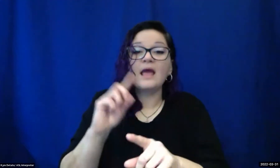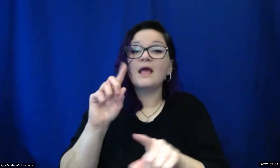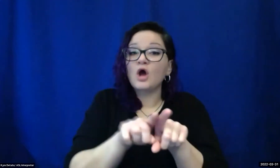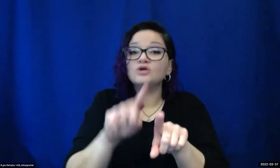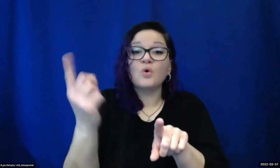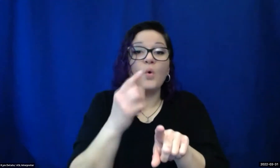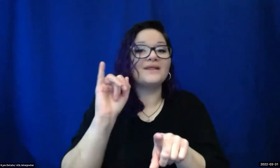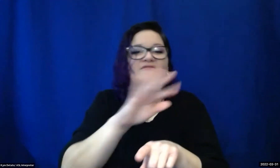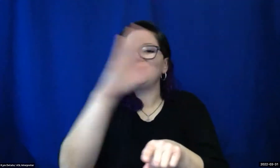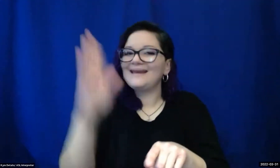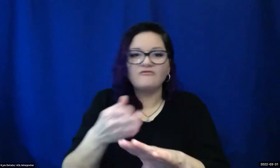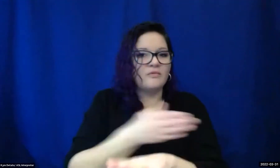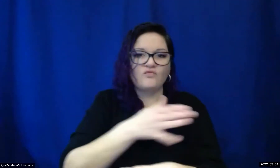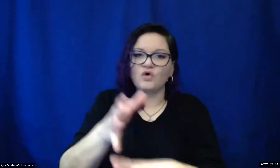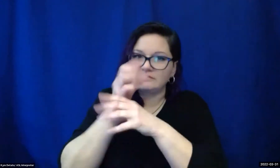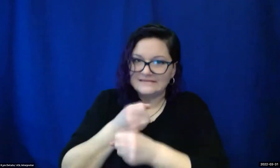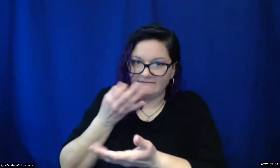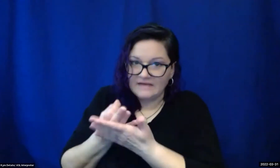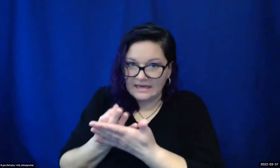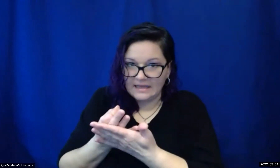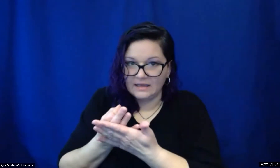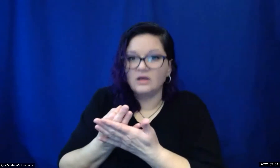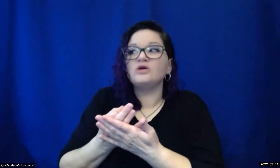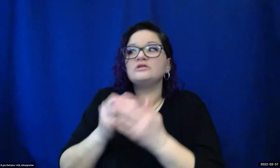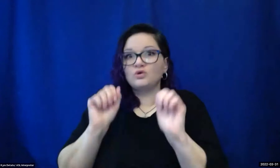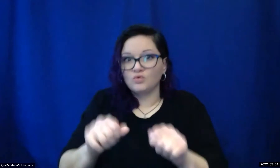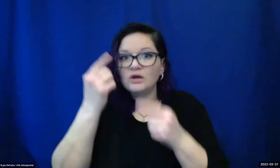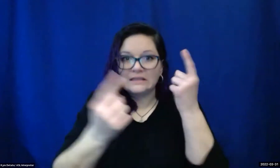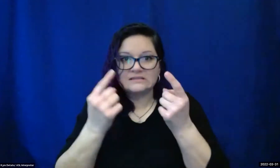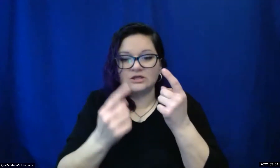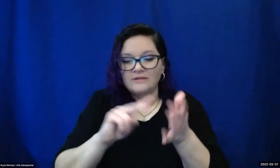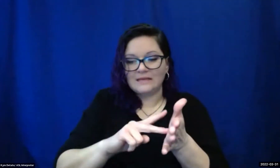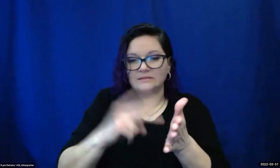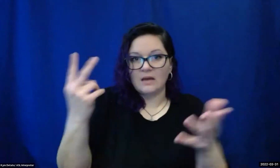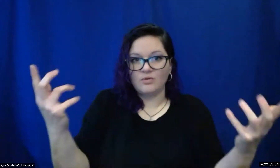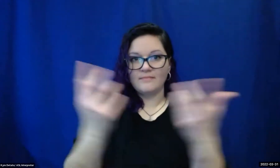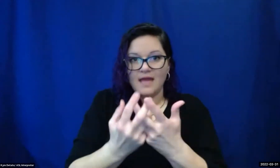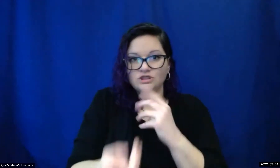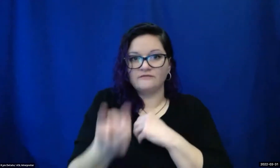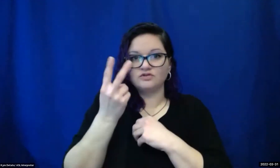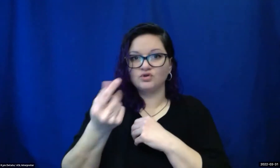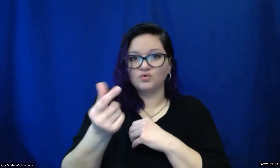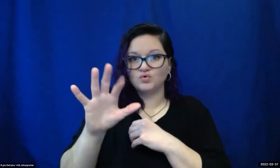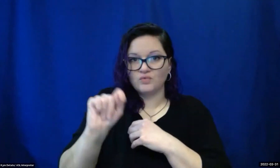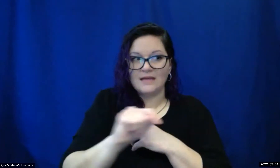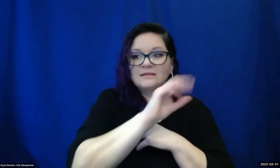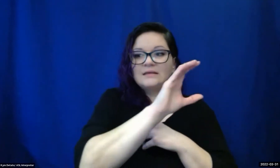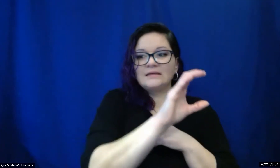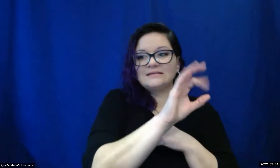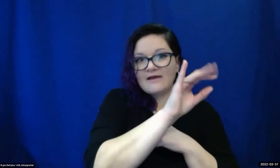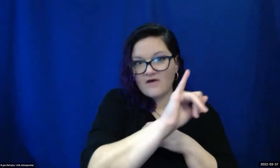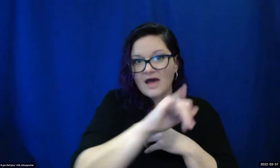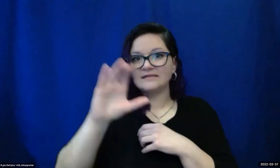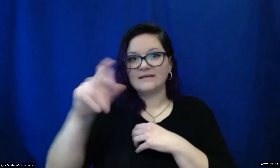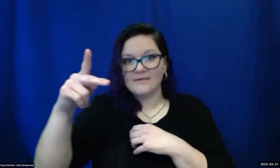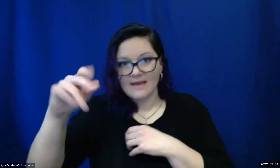funding before to consider that double matching of those two grants. Yeah, if you are interested in that, just send me an